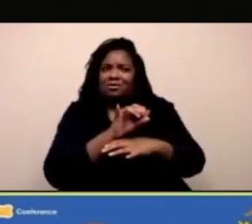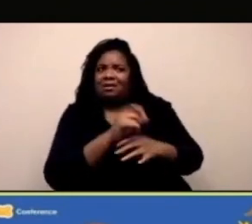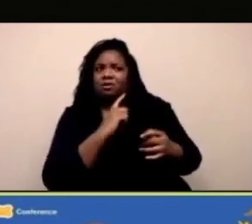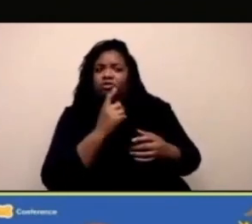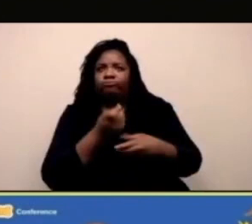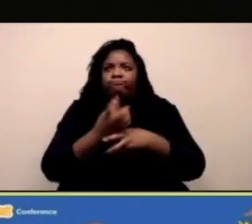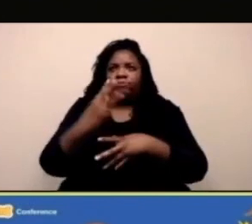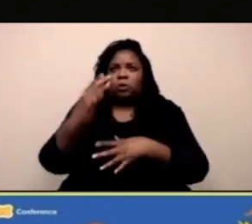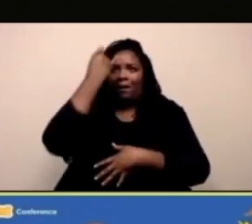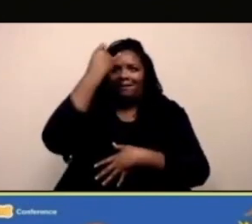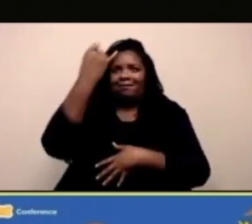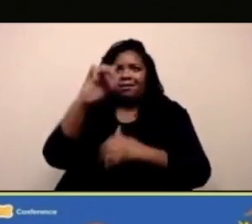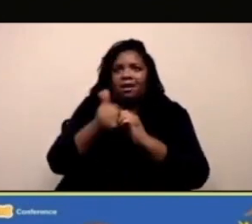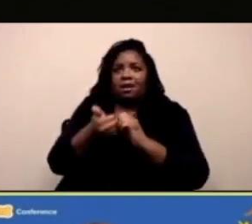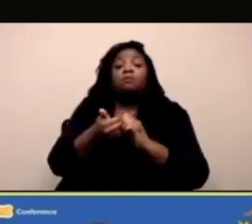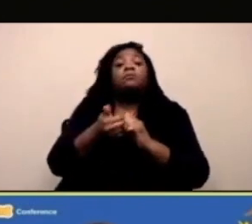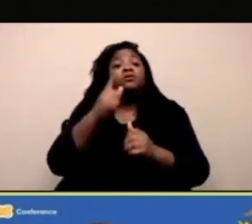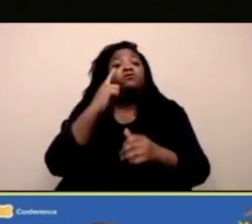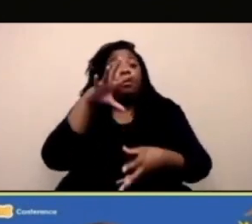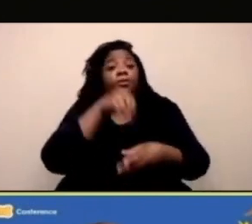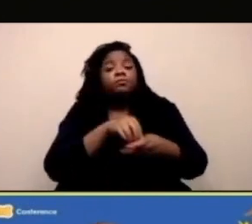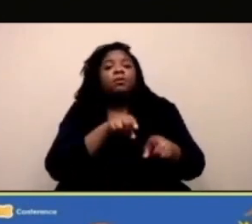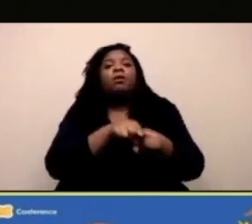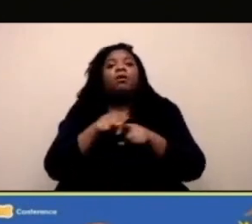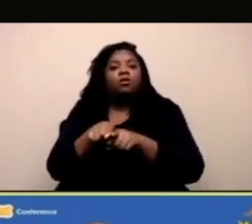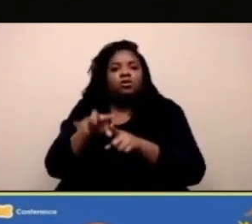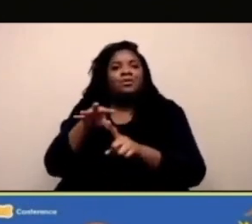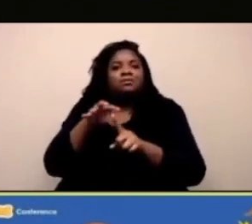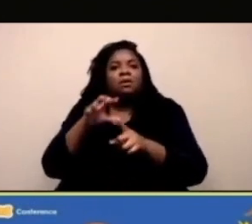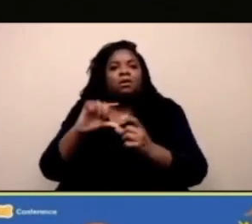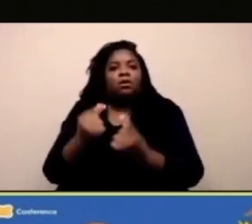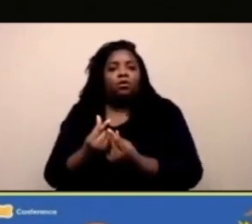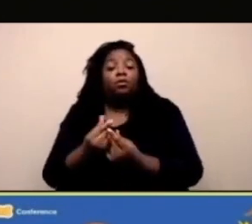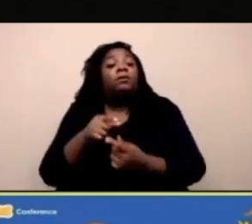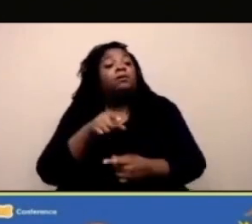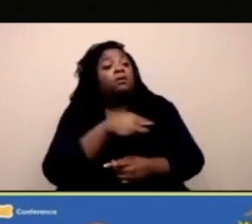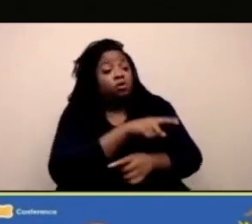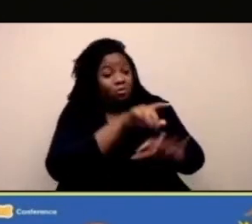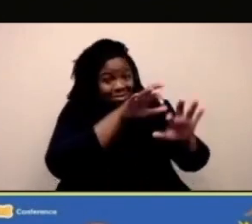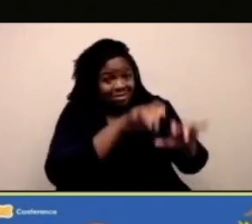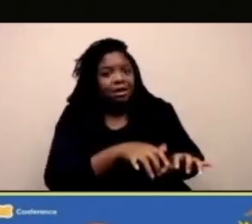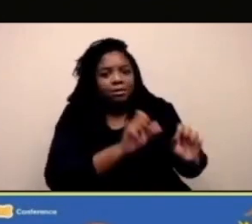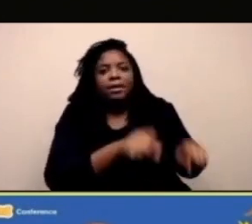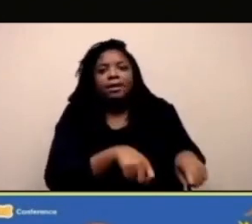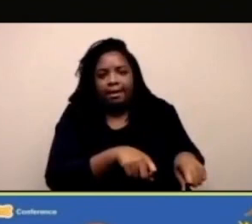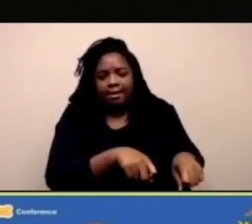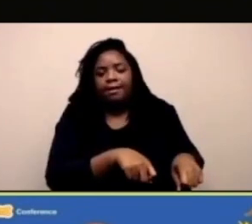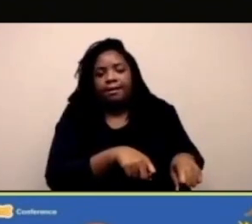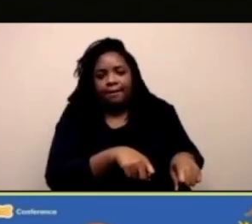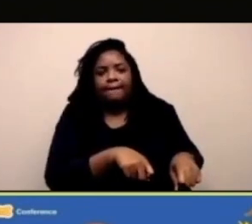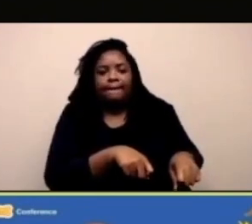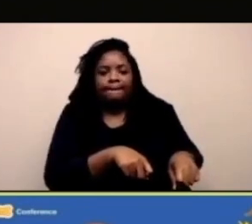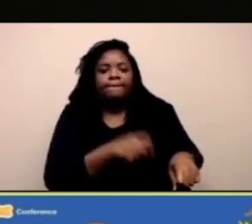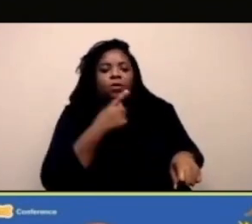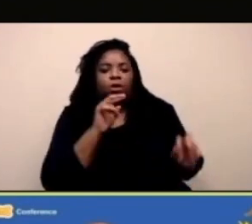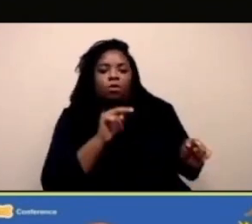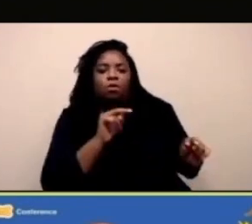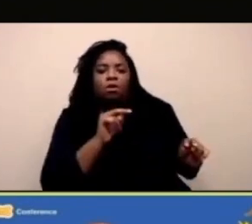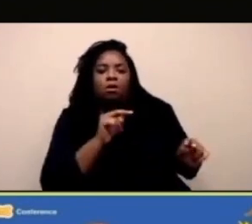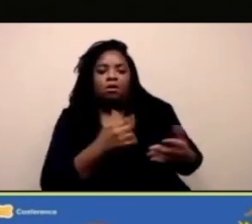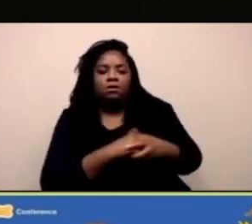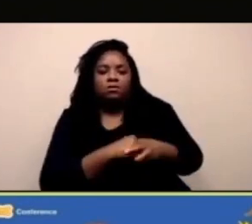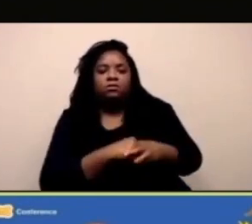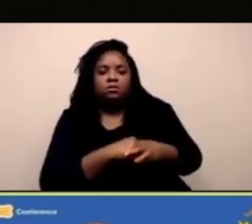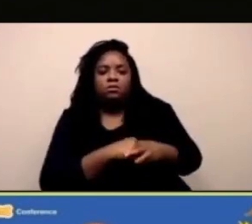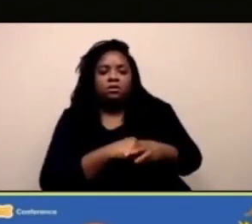for the participants as well as the spotlight group. Participants, feel free to add in your thoughts in the chat because we will be monitoring